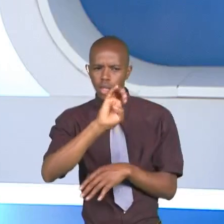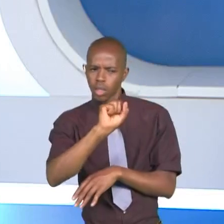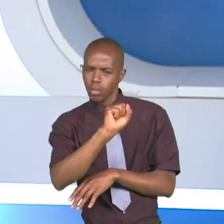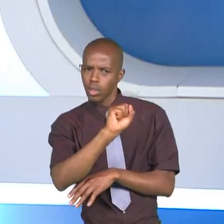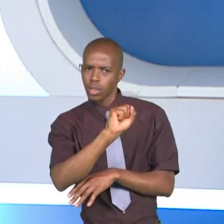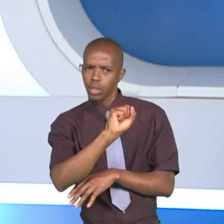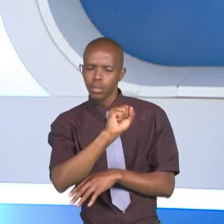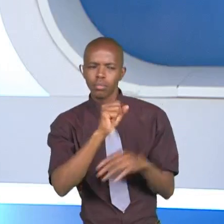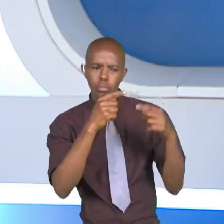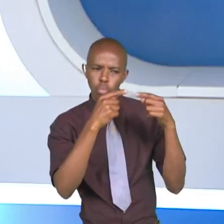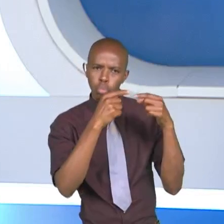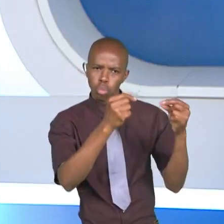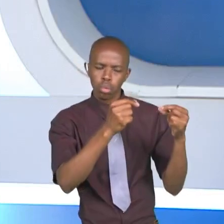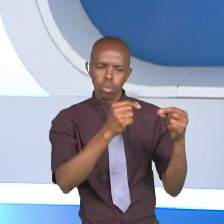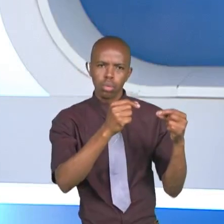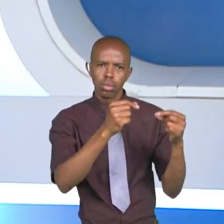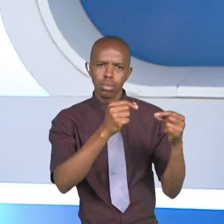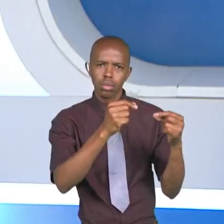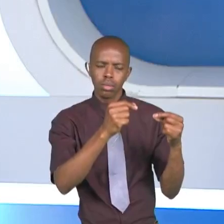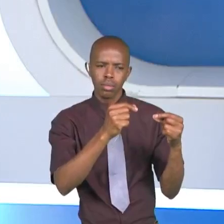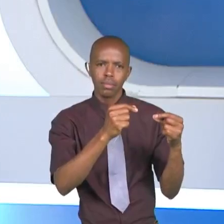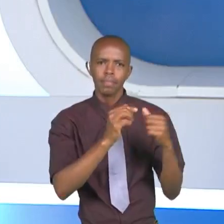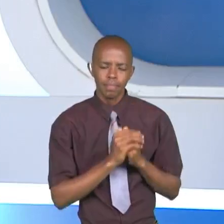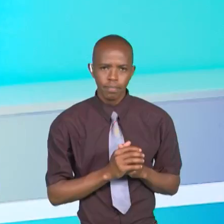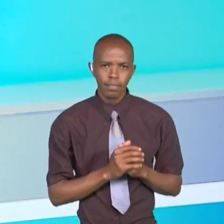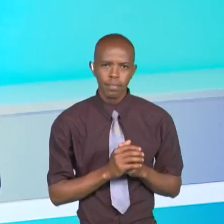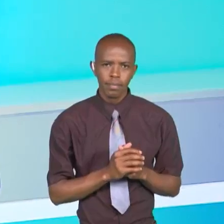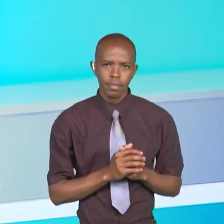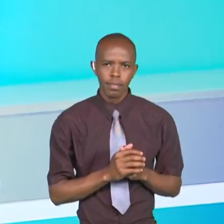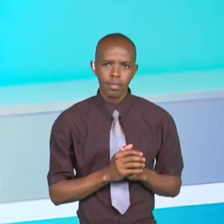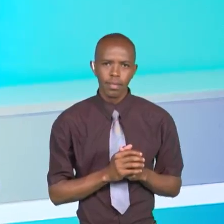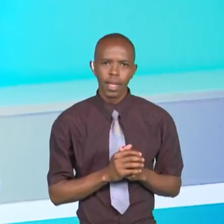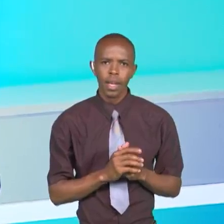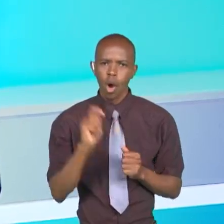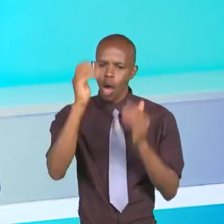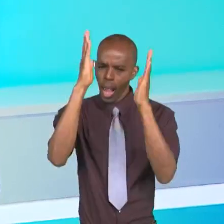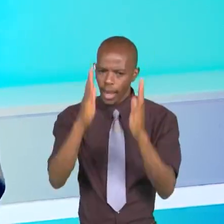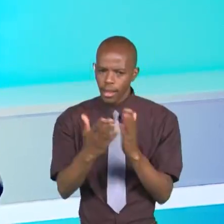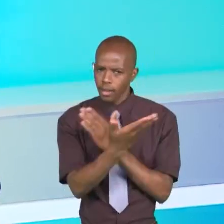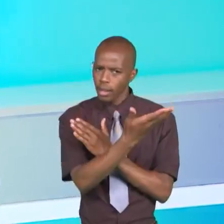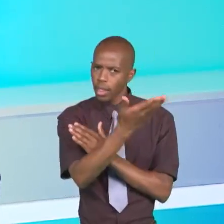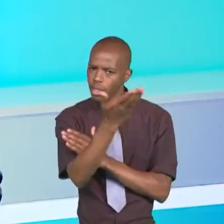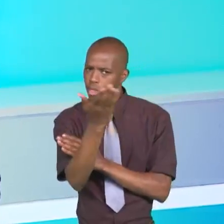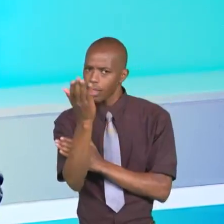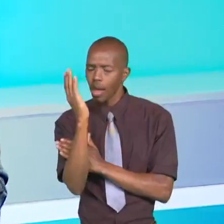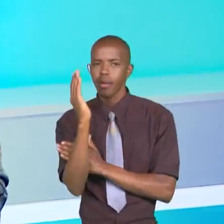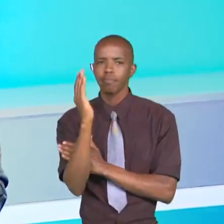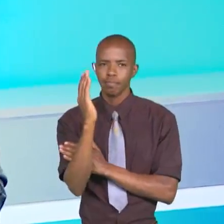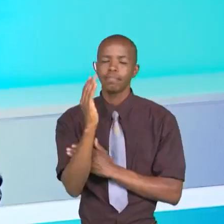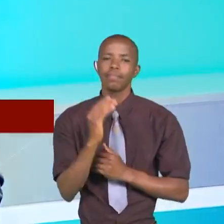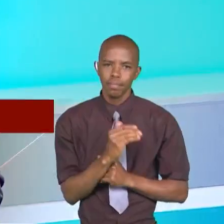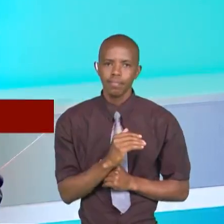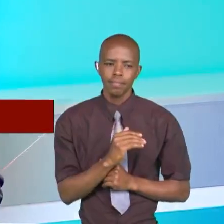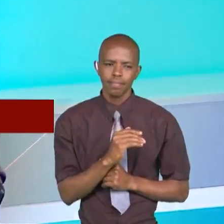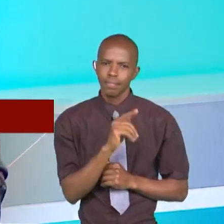I am telling you, you should learn. This is a case study. You should learn what the mind of Wanjiku is there down. Because, you know,